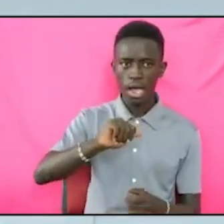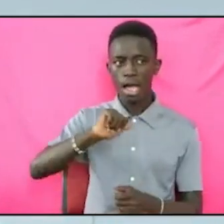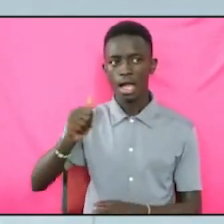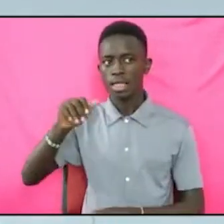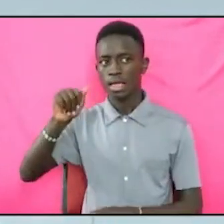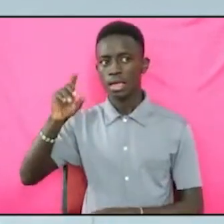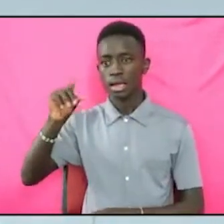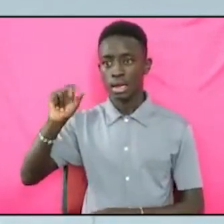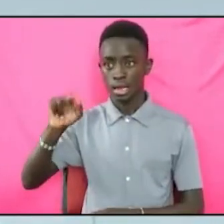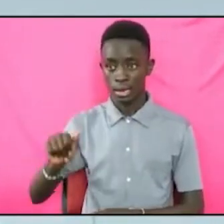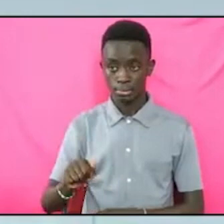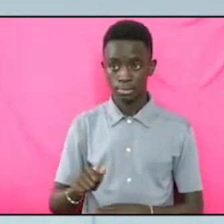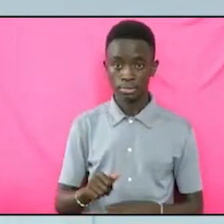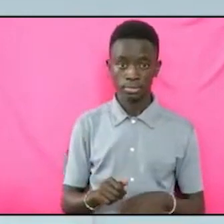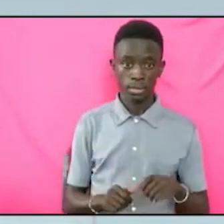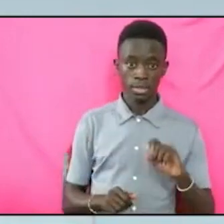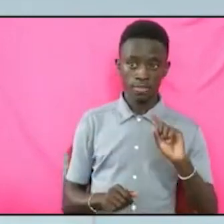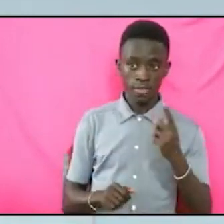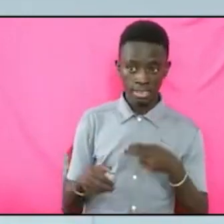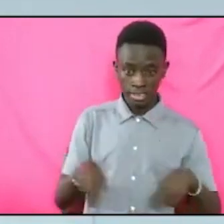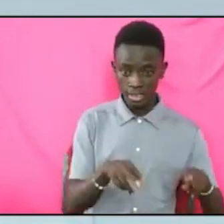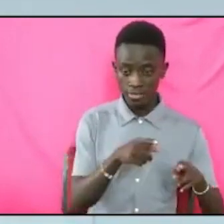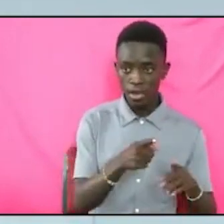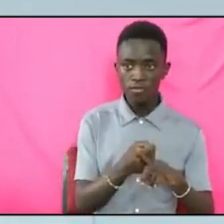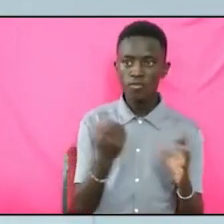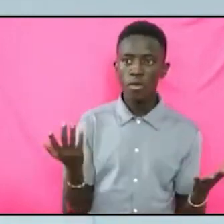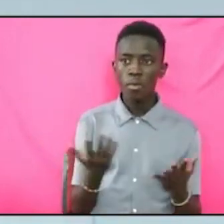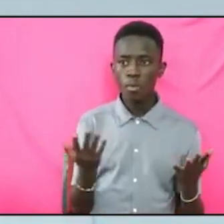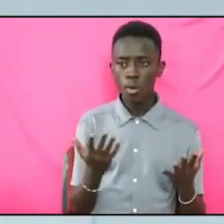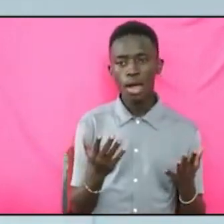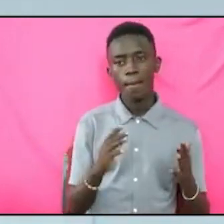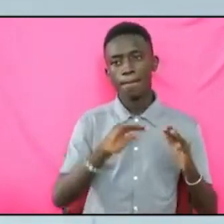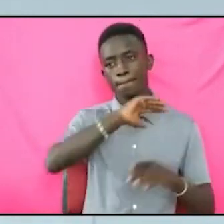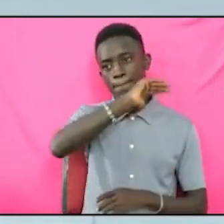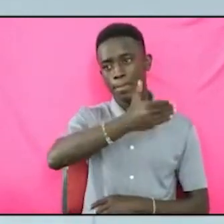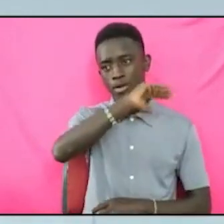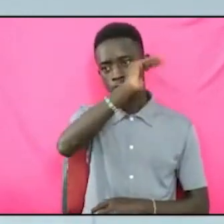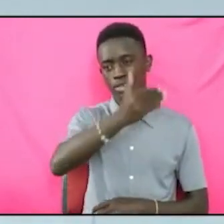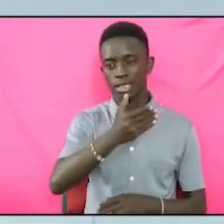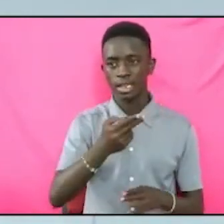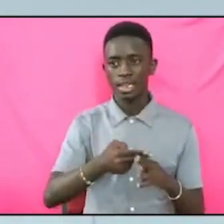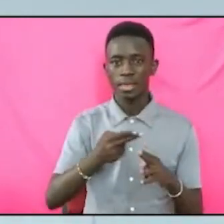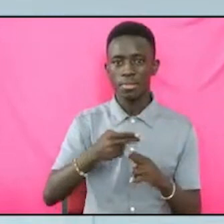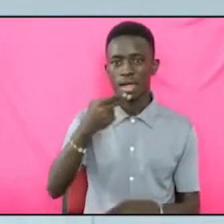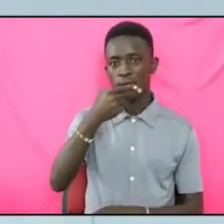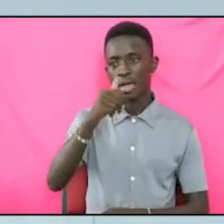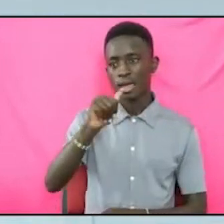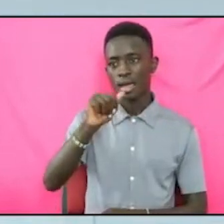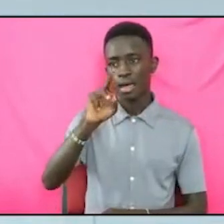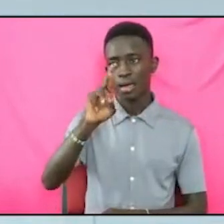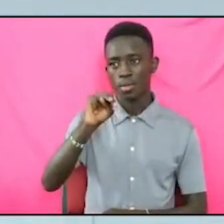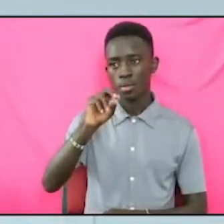Abana River flowed down from the snow-capped mountains of Hermon. And so it had